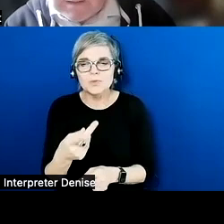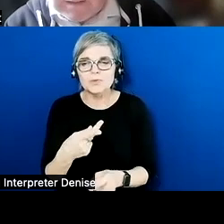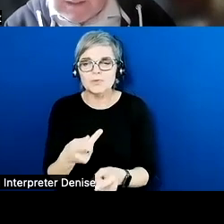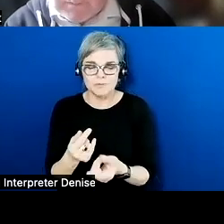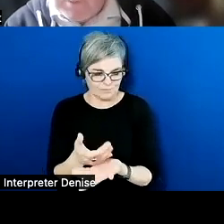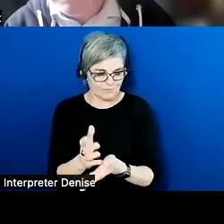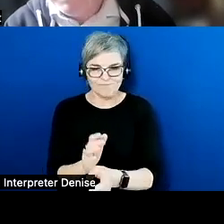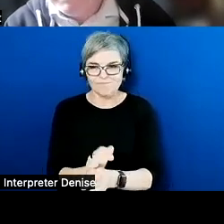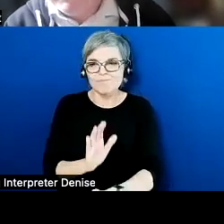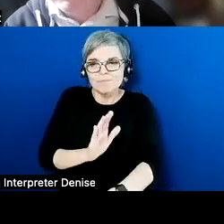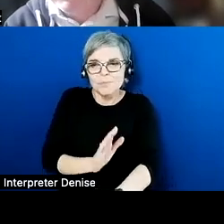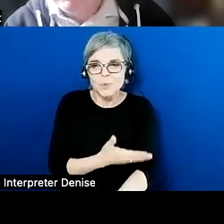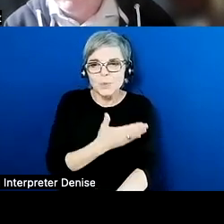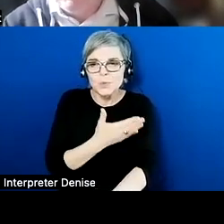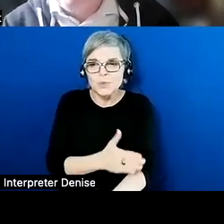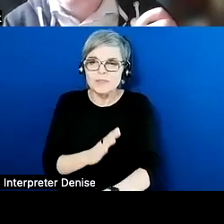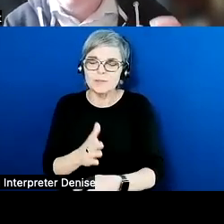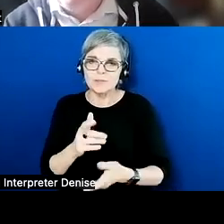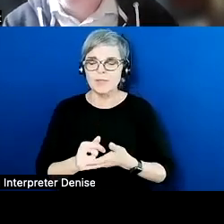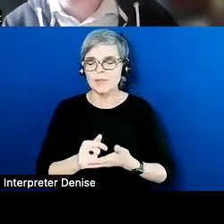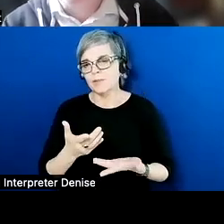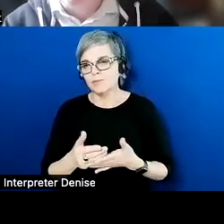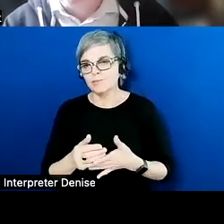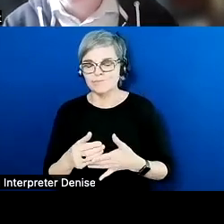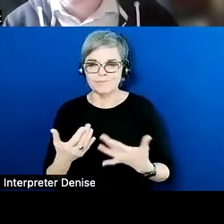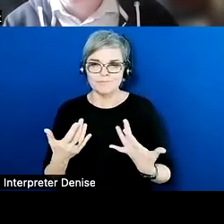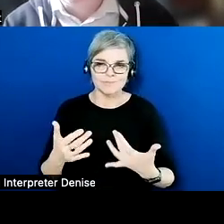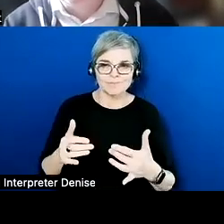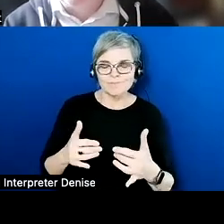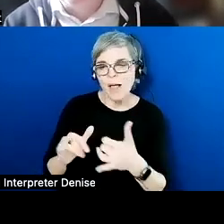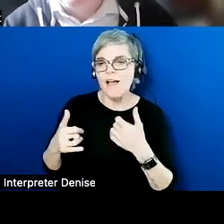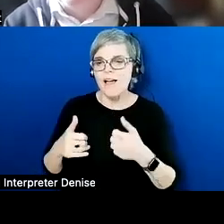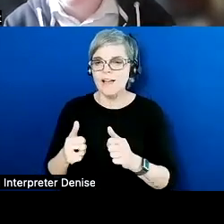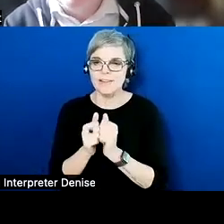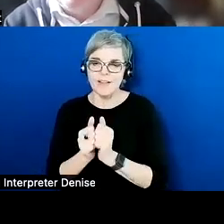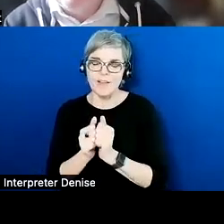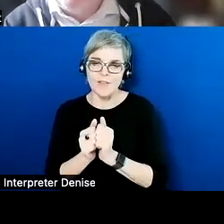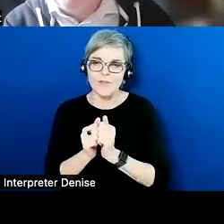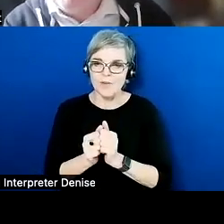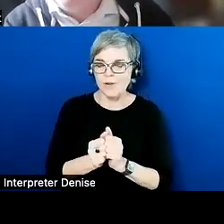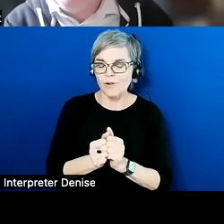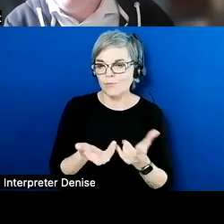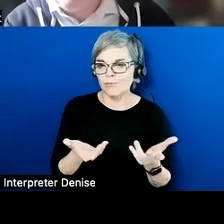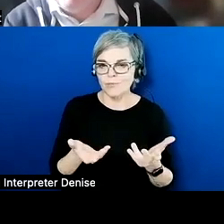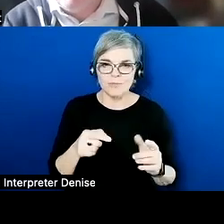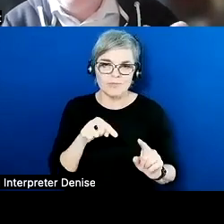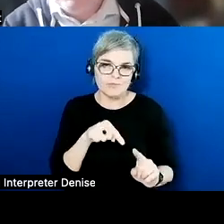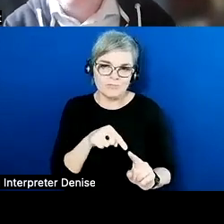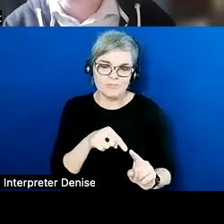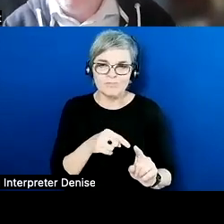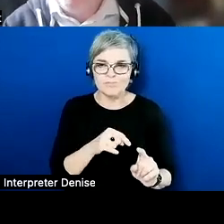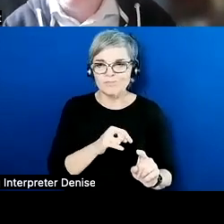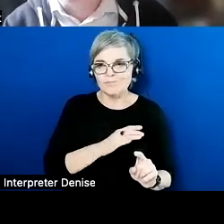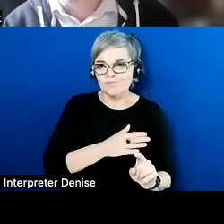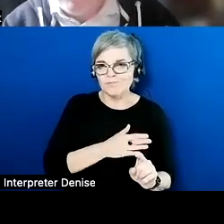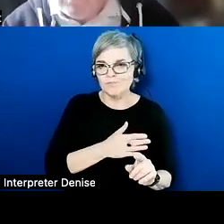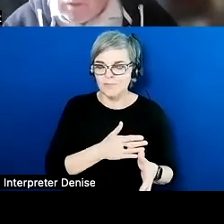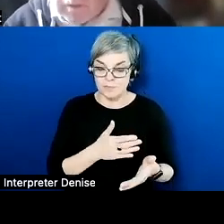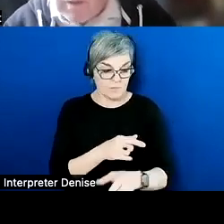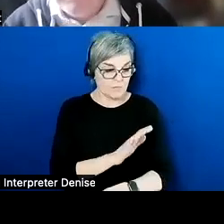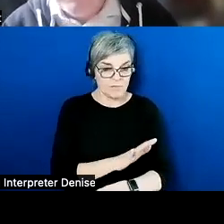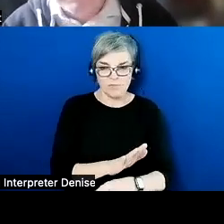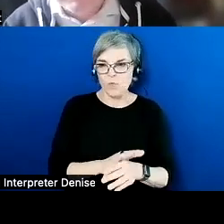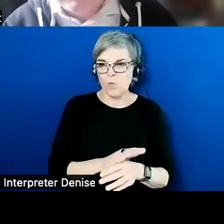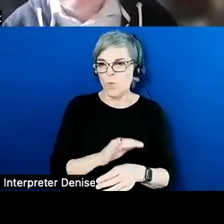well as thinking about communication, if you now just begin to think about this being a piece of music, a